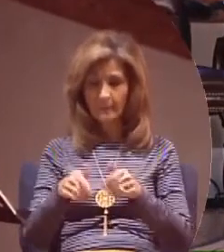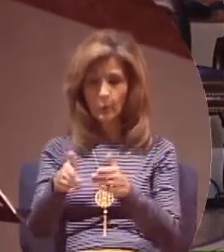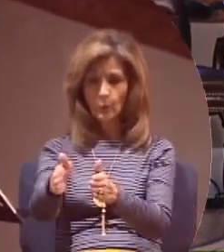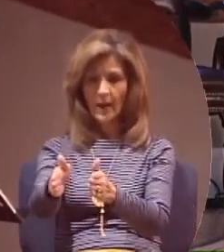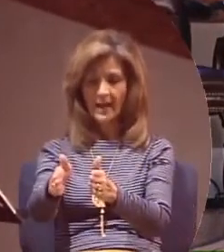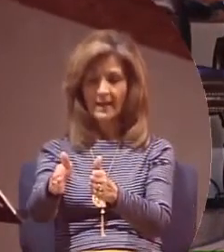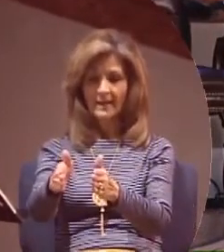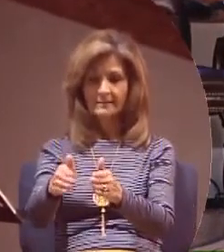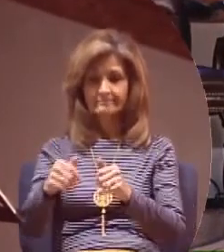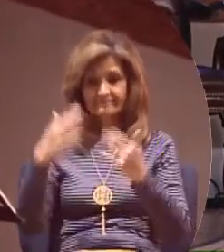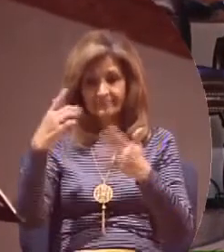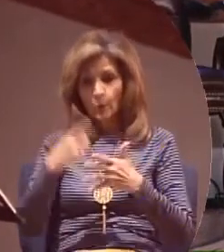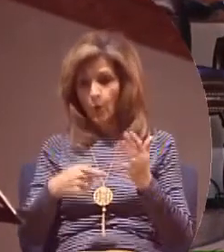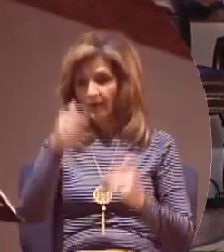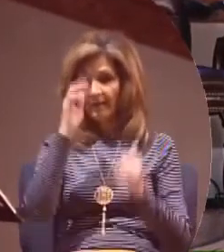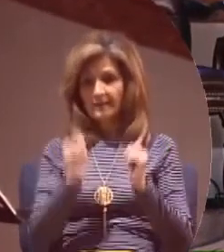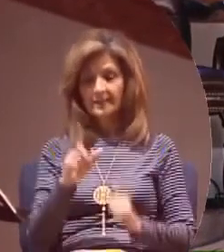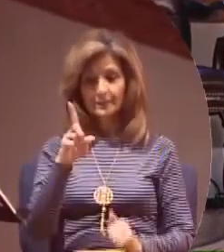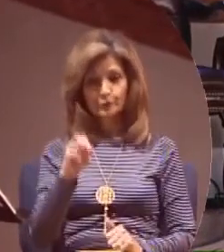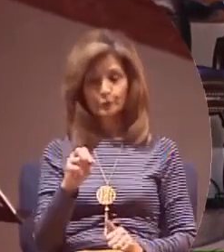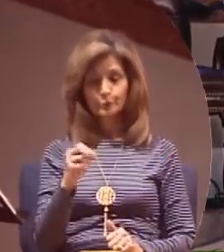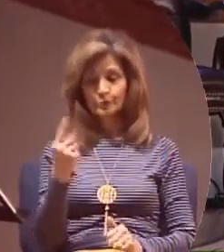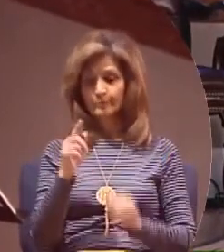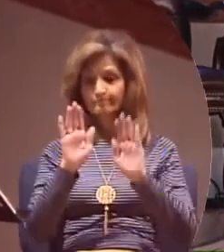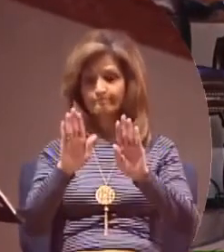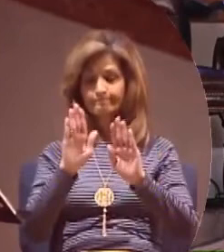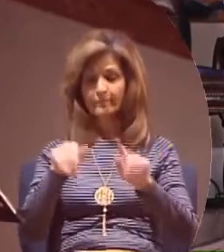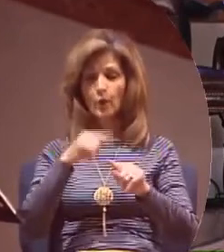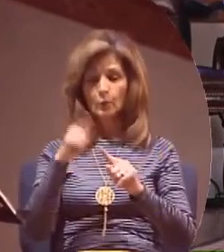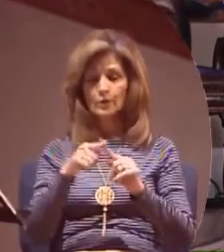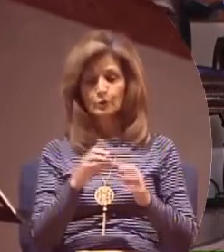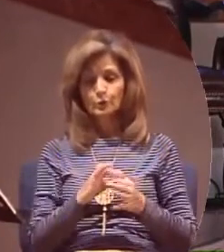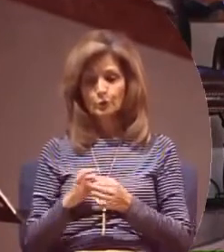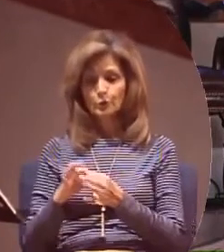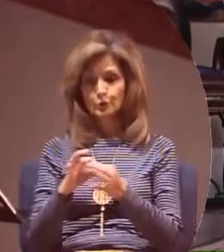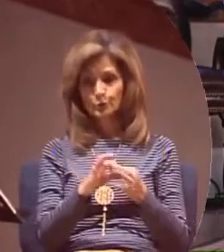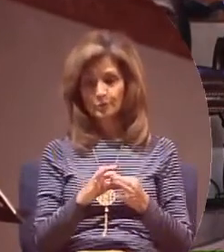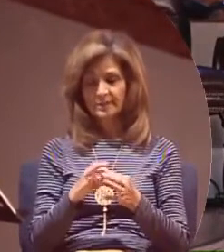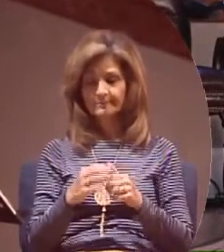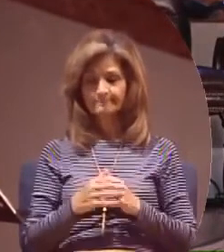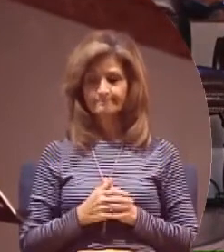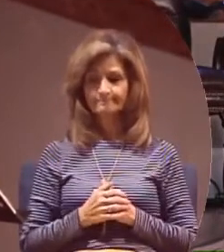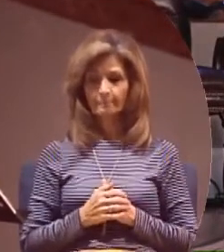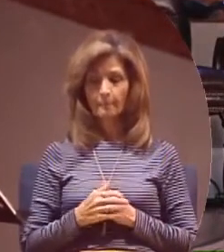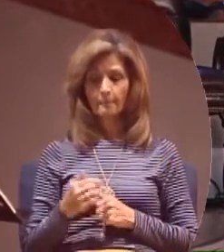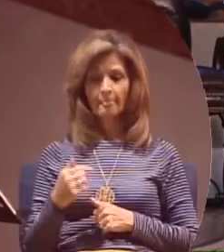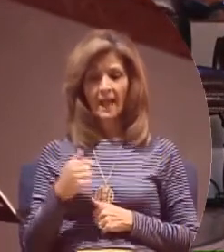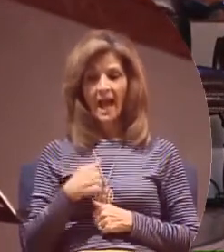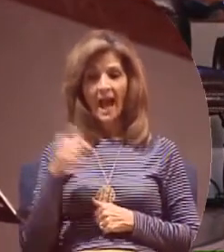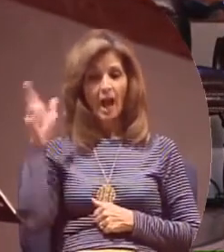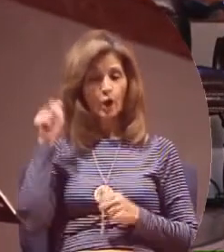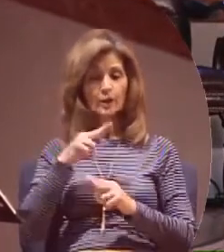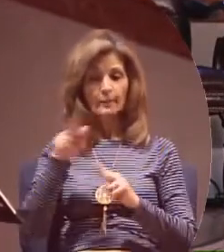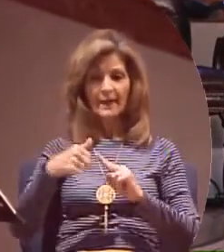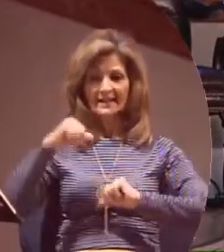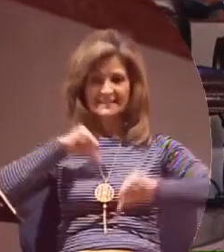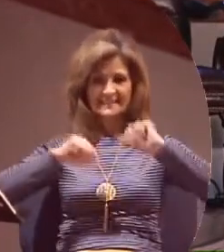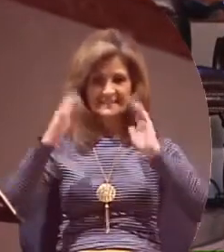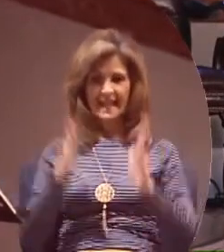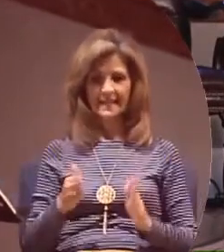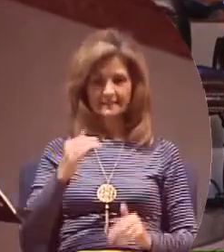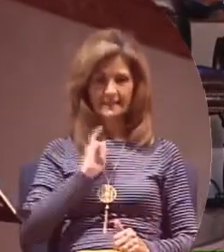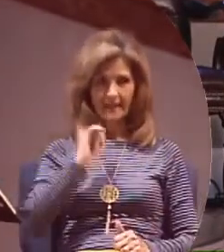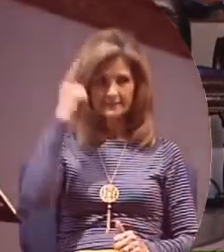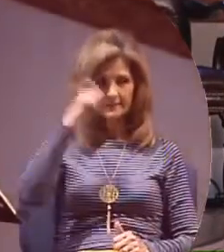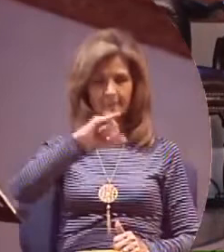buddy, there's no telling what God could do in a place like that when there is unity. I heard about this old scientist one time. He was interested